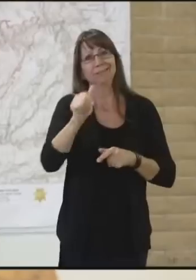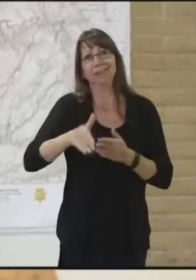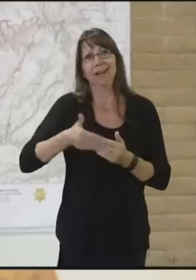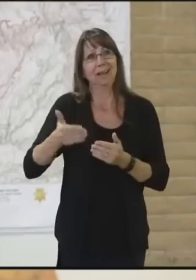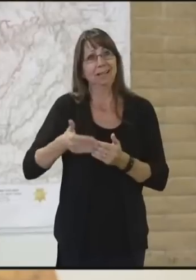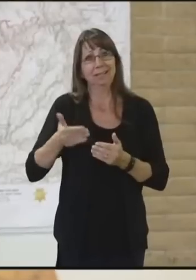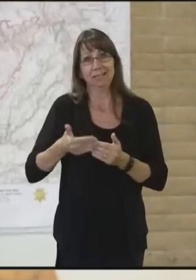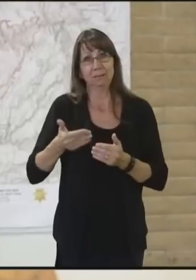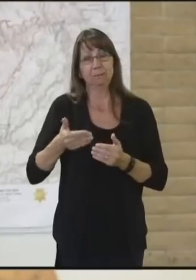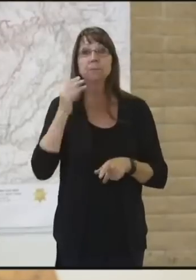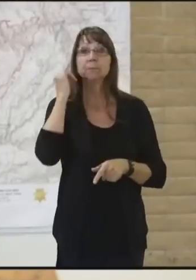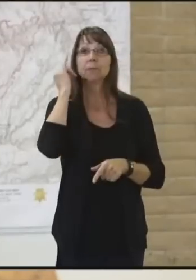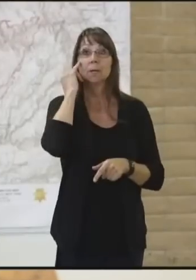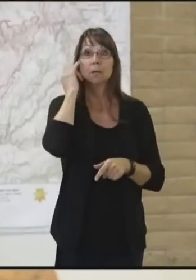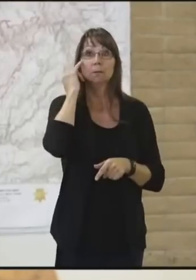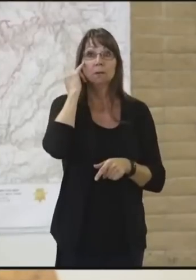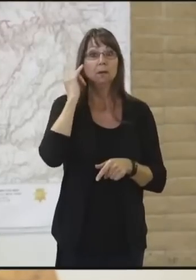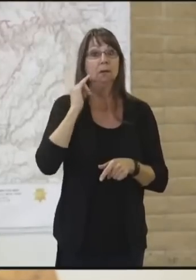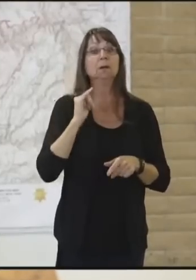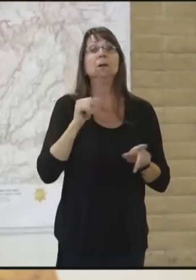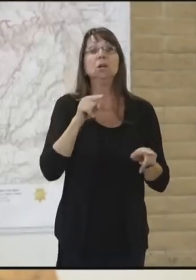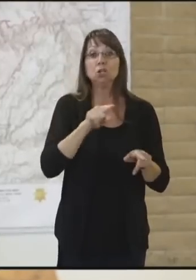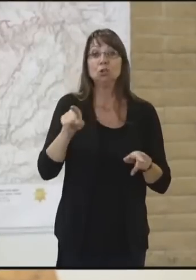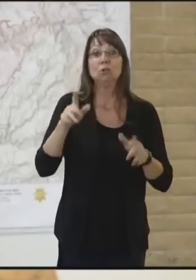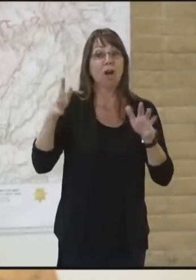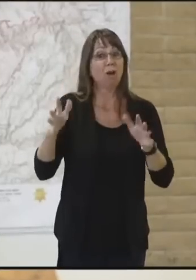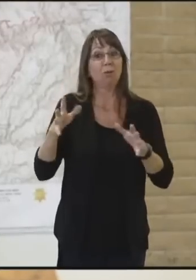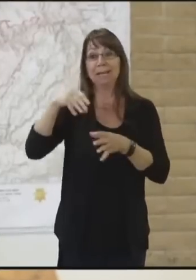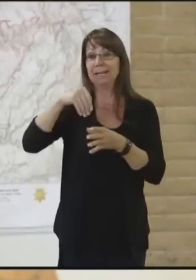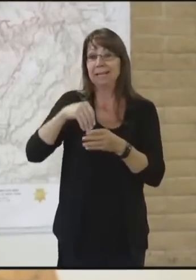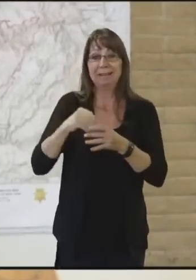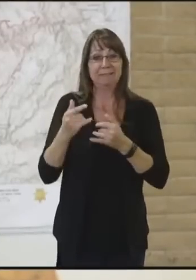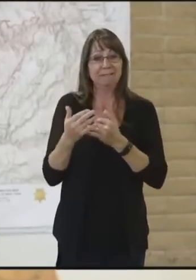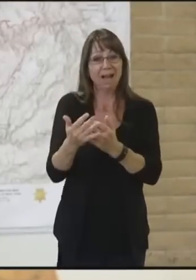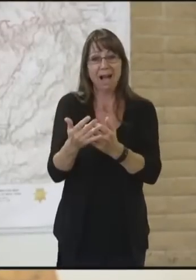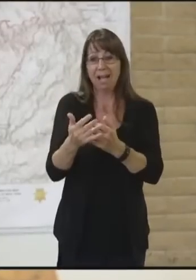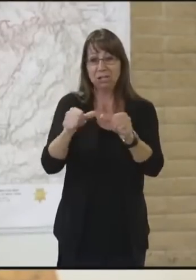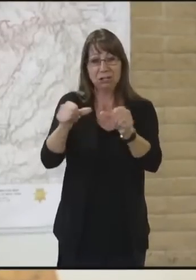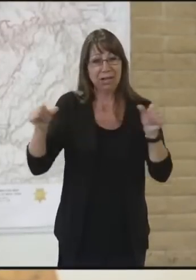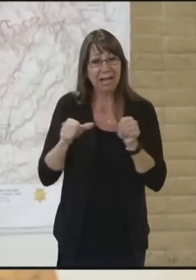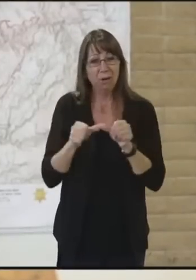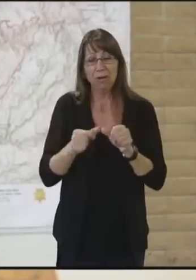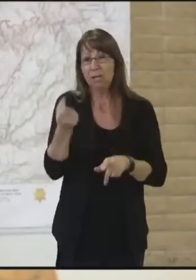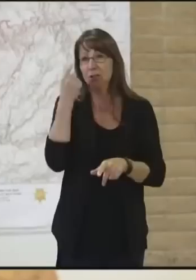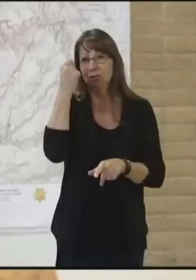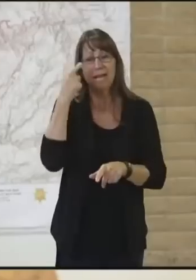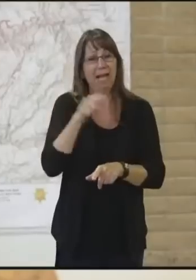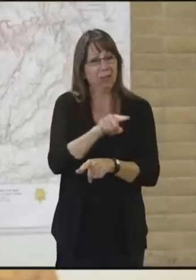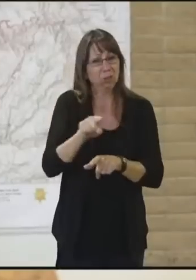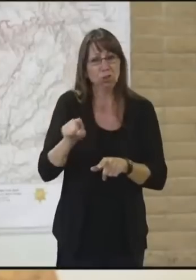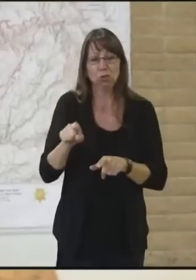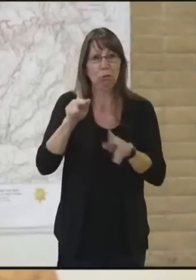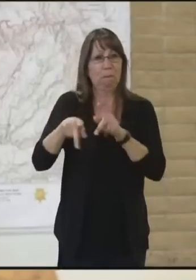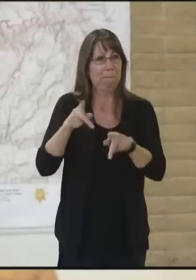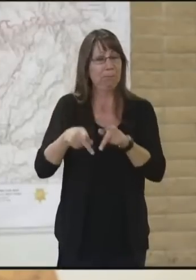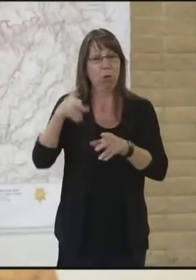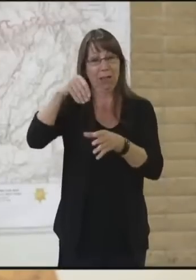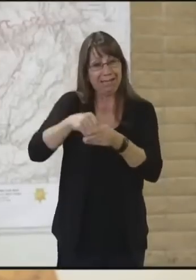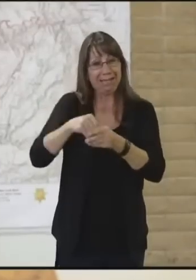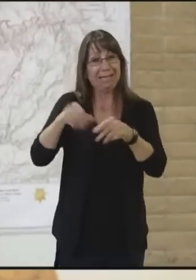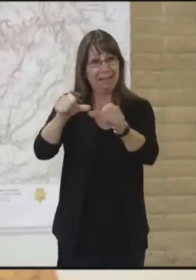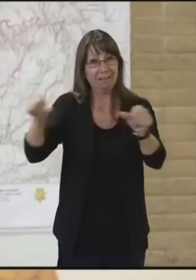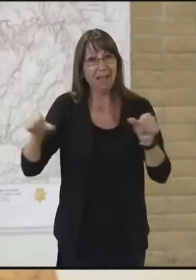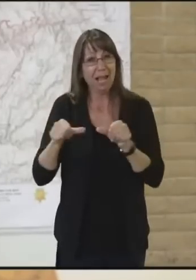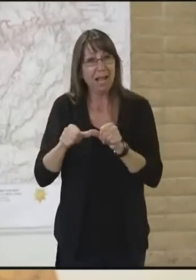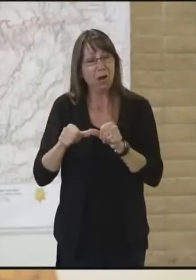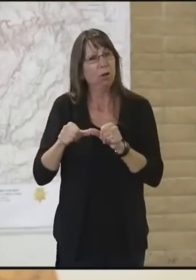area, what they've gone through has been completely devastating to them. So I want to remind the public, for those that are outside that area, have a